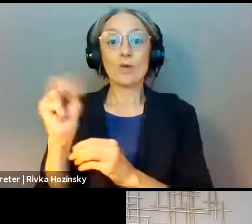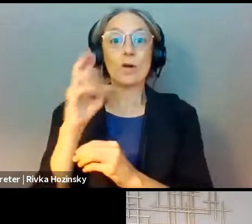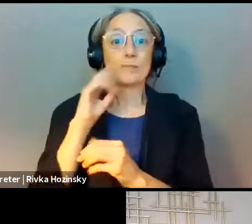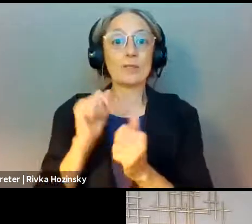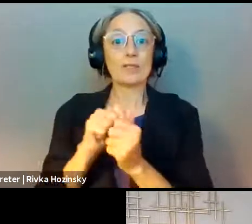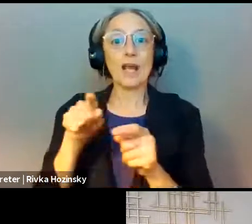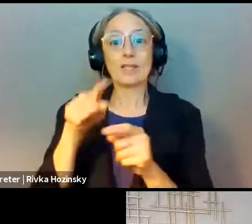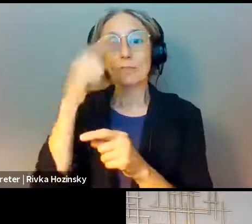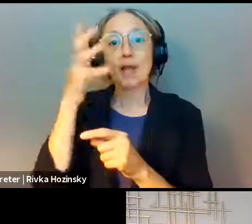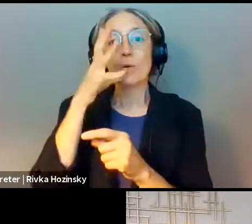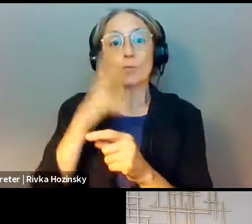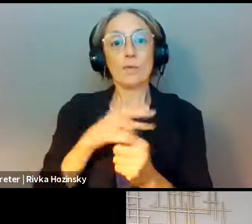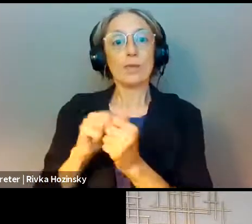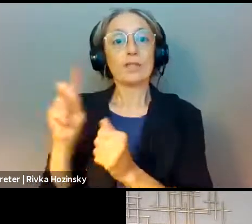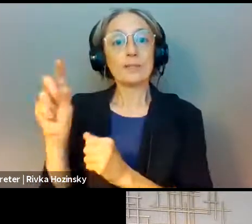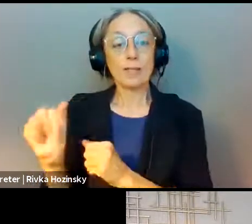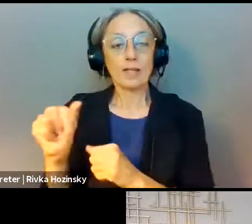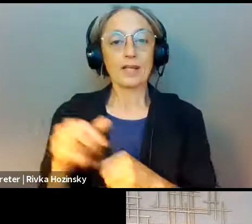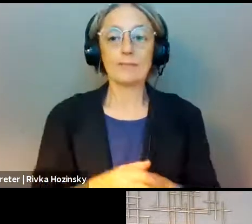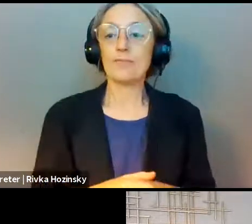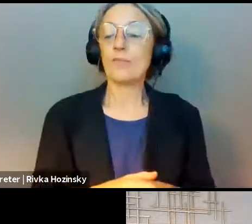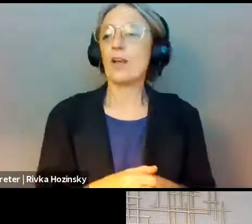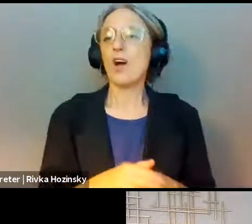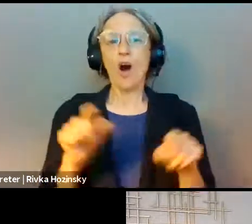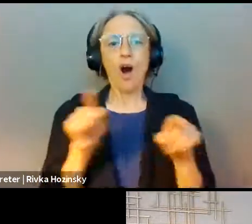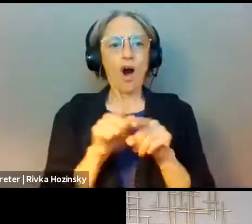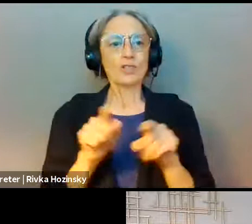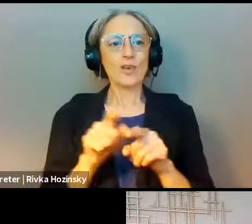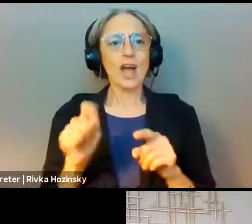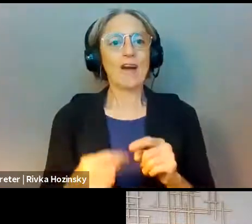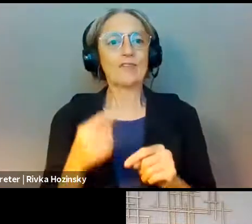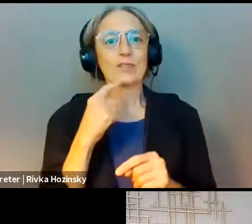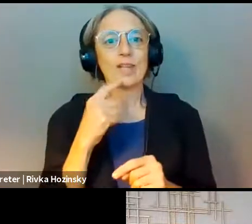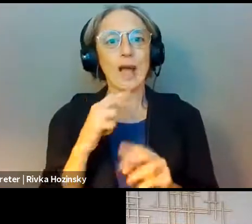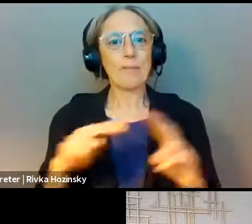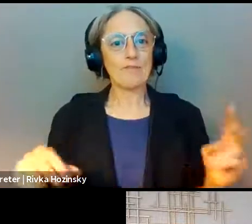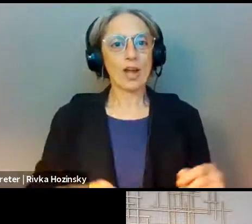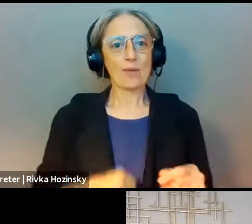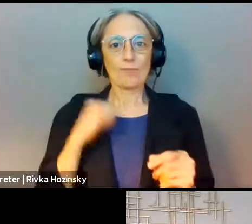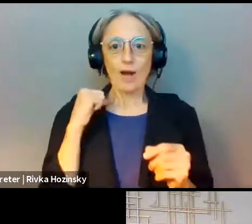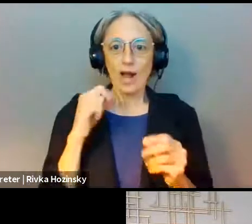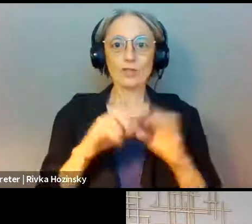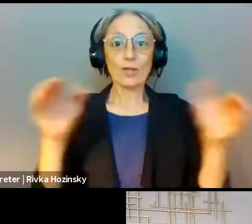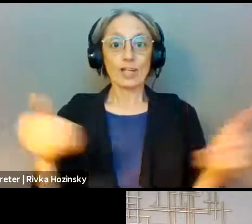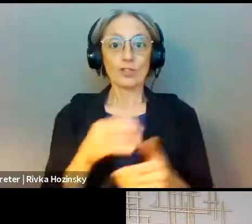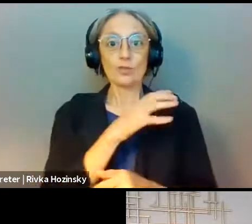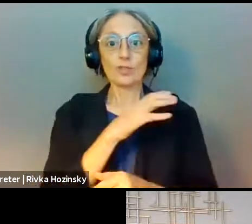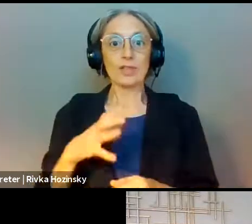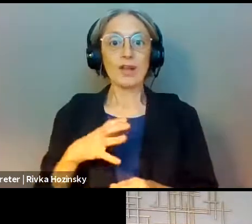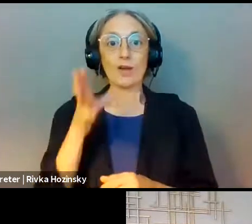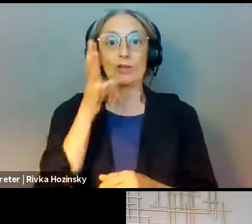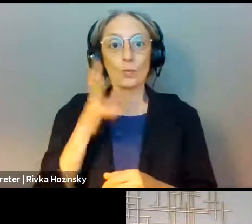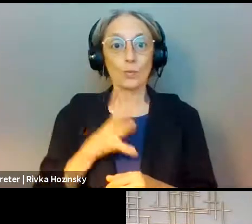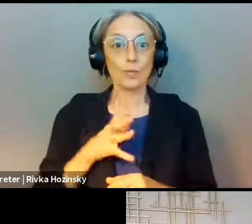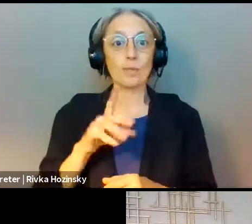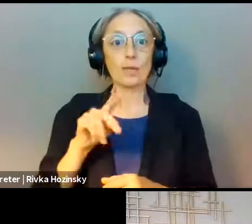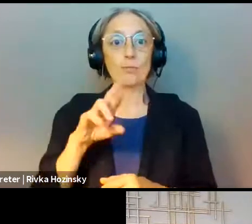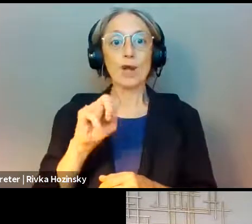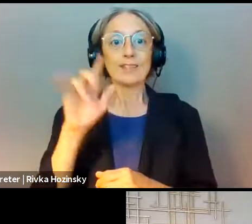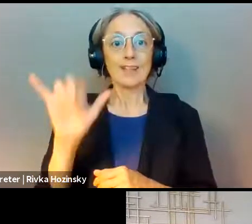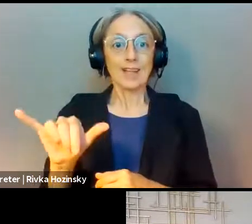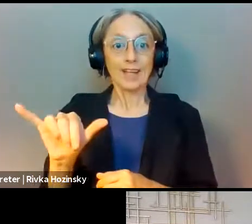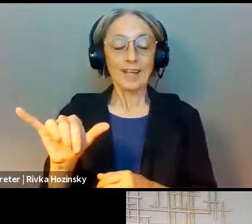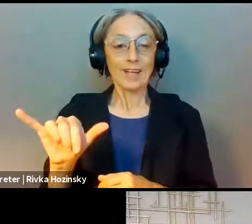disability. And I will say also, I'm particularly proud to be introducing Congresswoman Pressley because